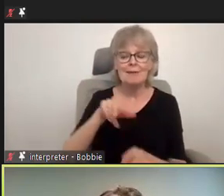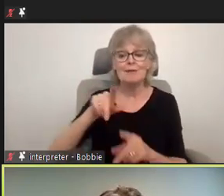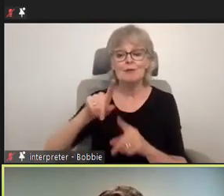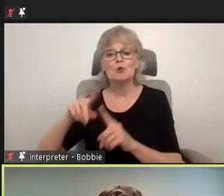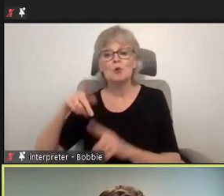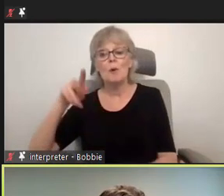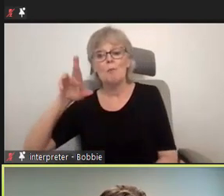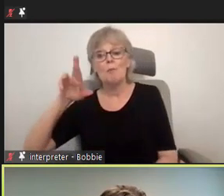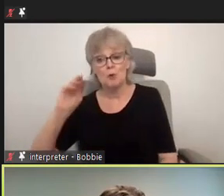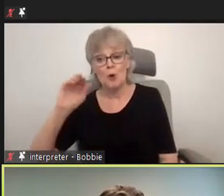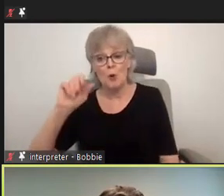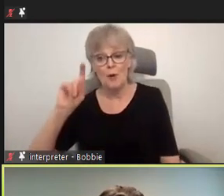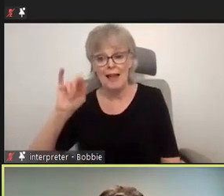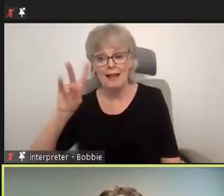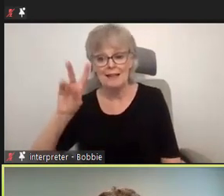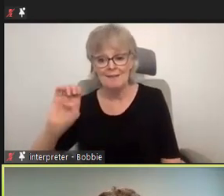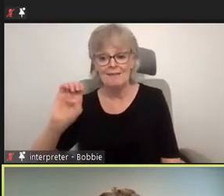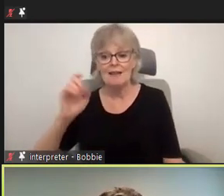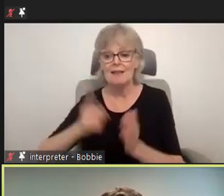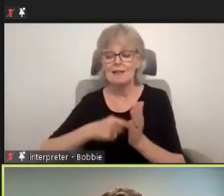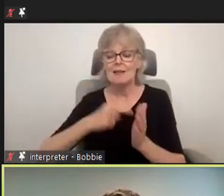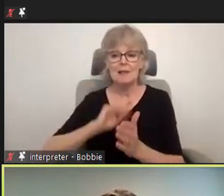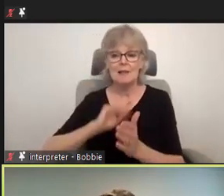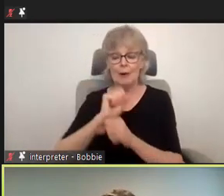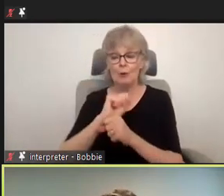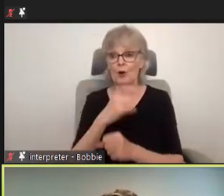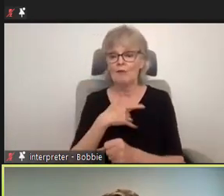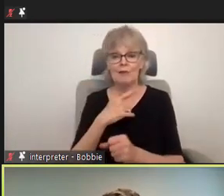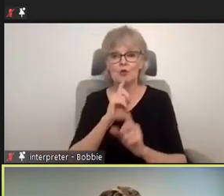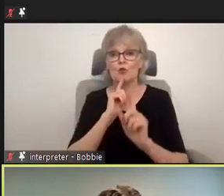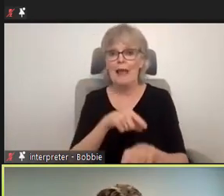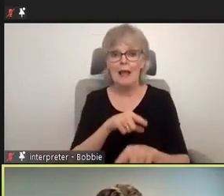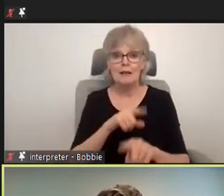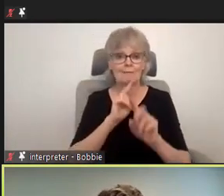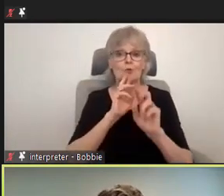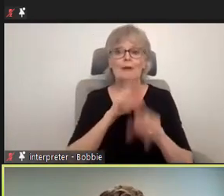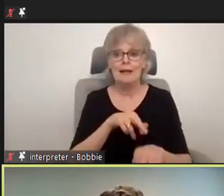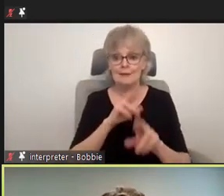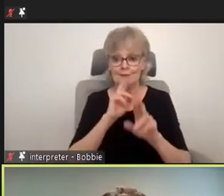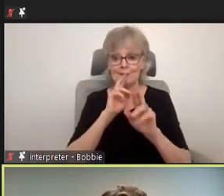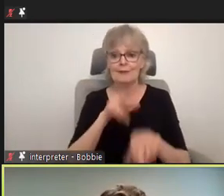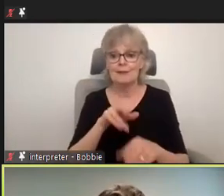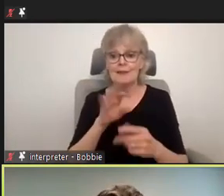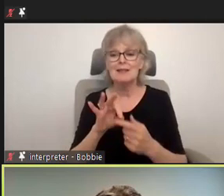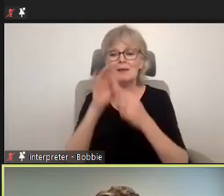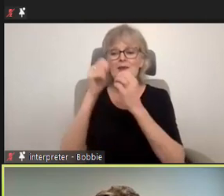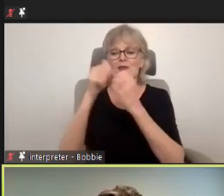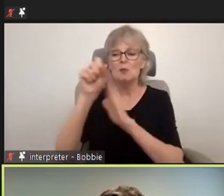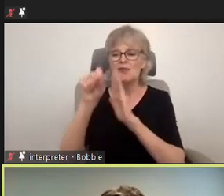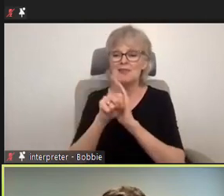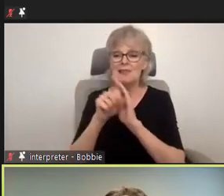lot of times our work feels reactive, especially when it comes to some of the state agencies we work with or other partners